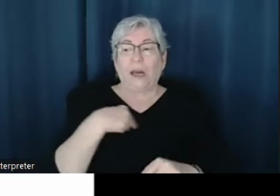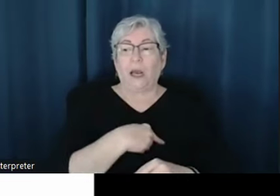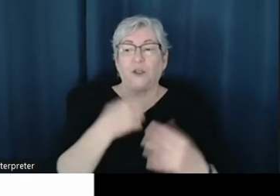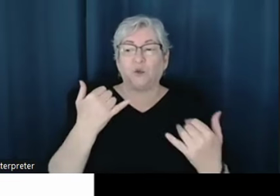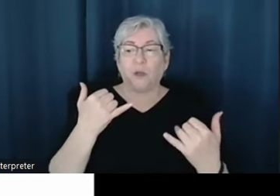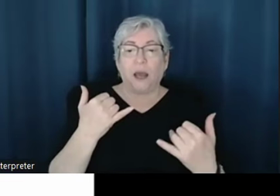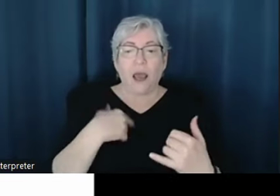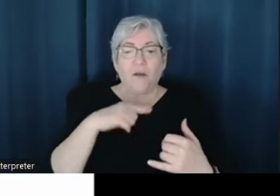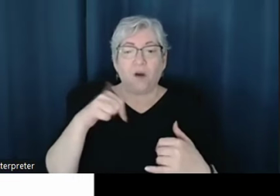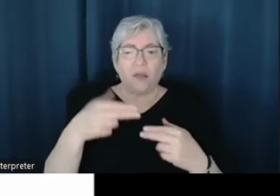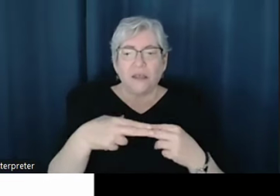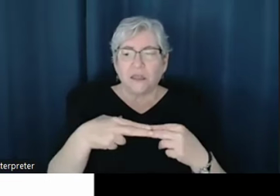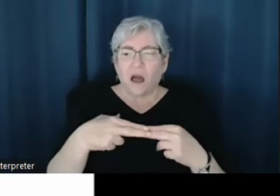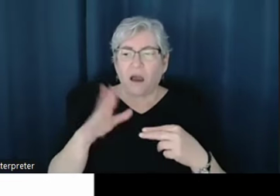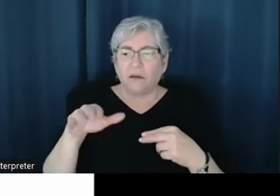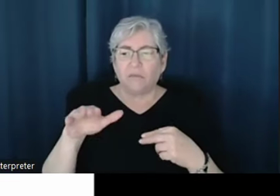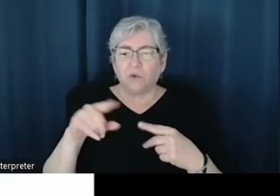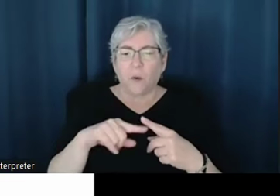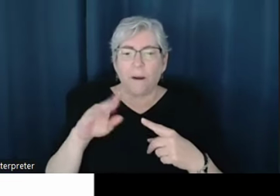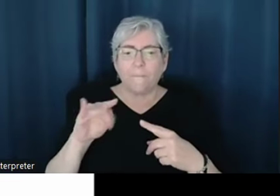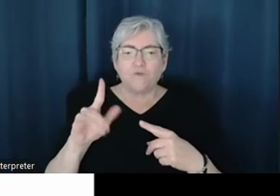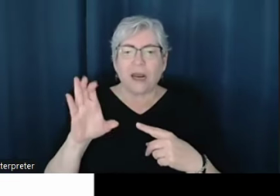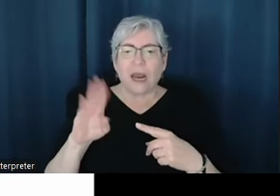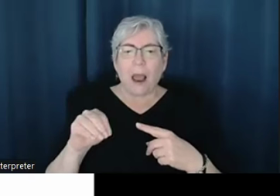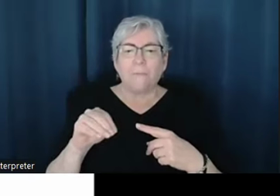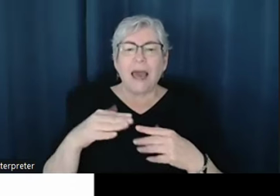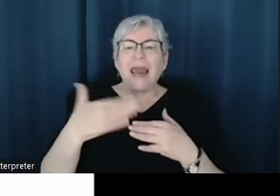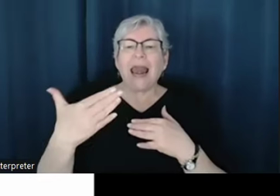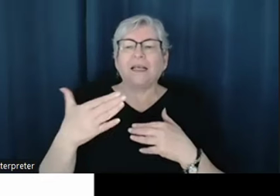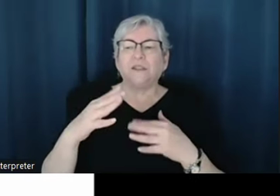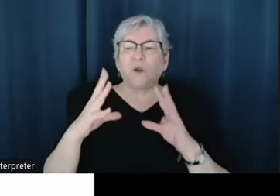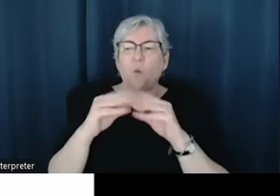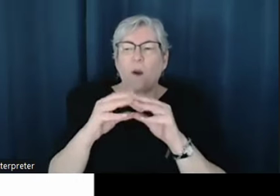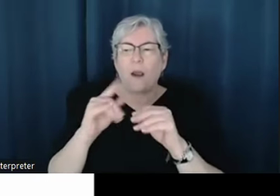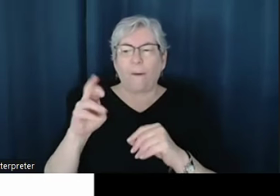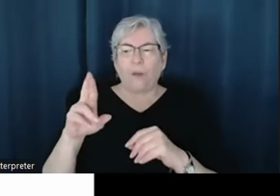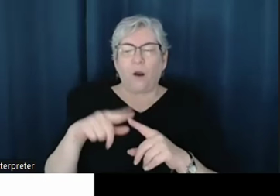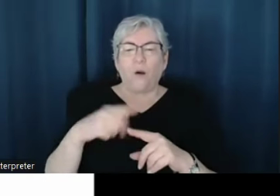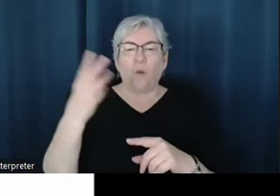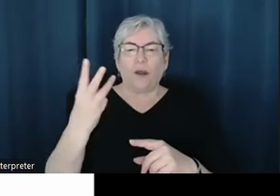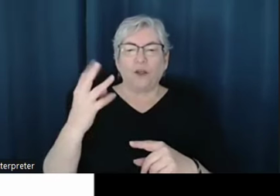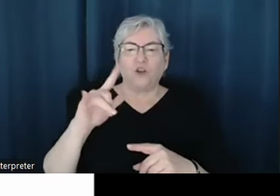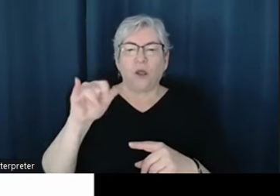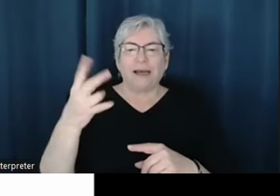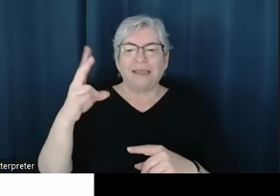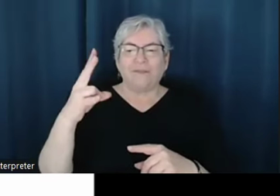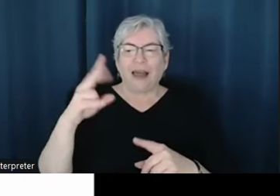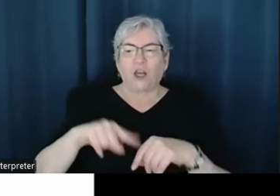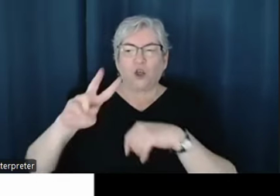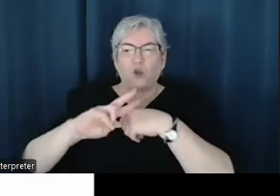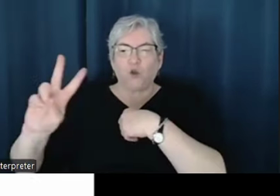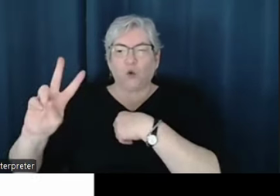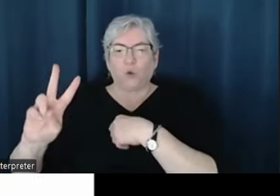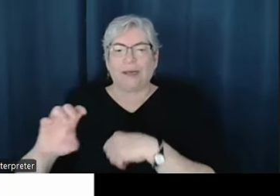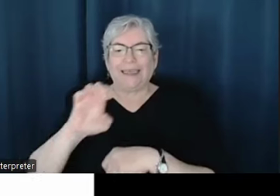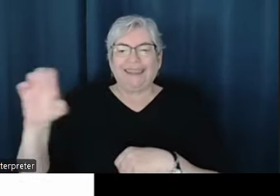there another slide, Miriam? Mm-hmm. Okay, so our next webinar is Wednesday, July 17th at 2 p.m.